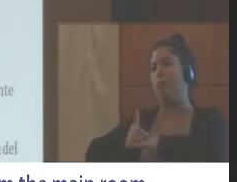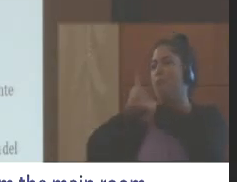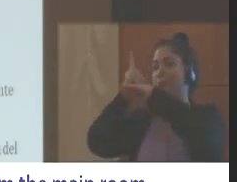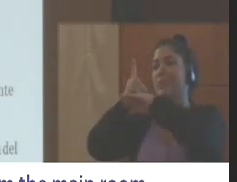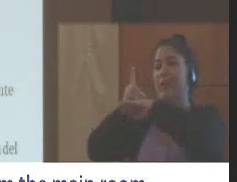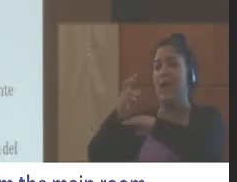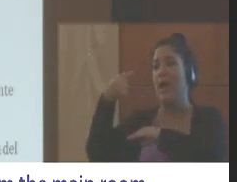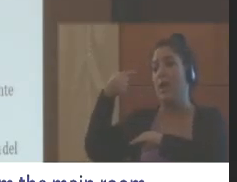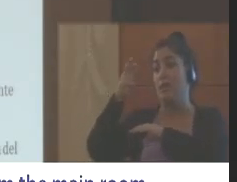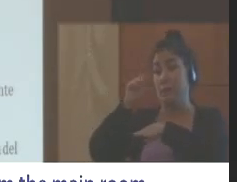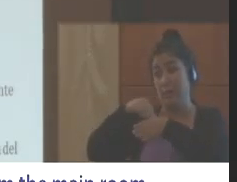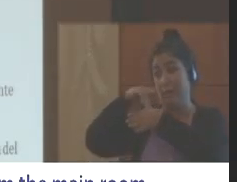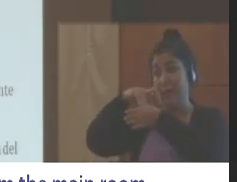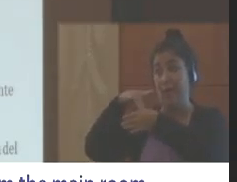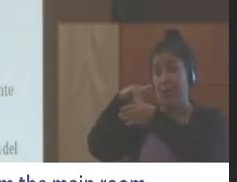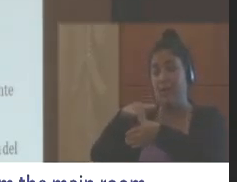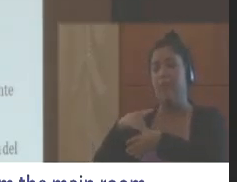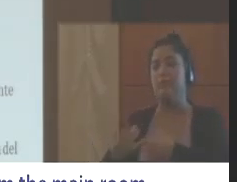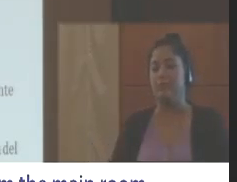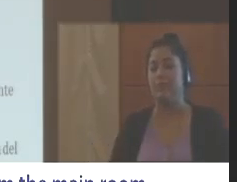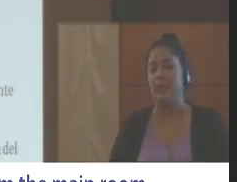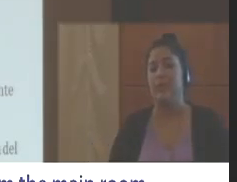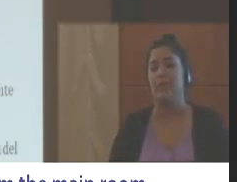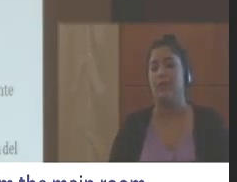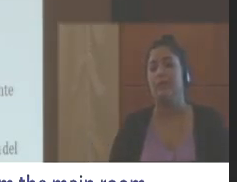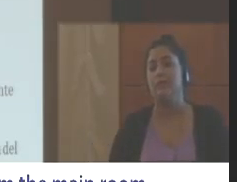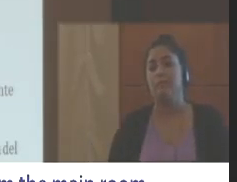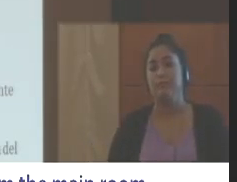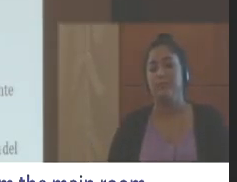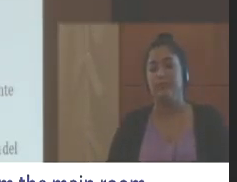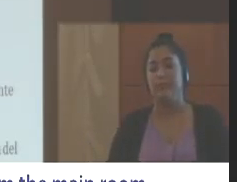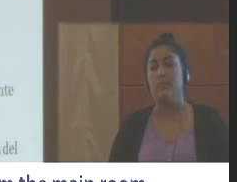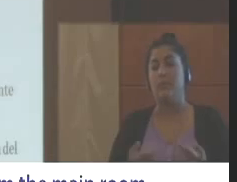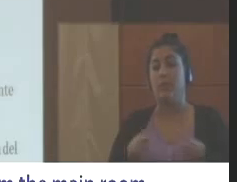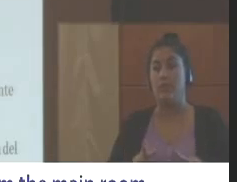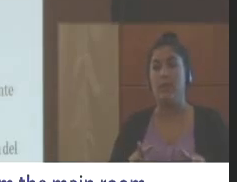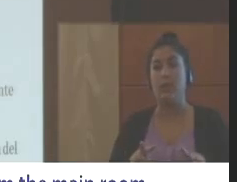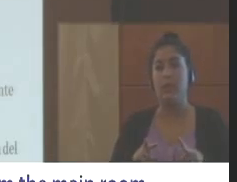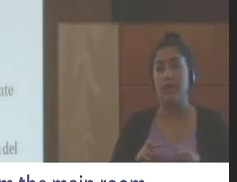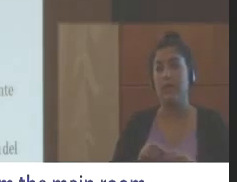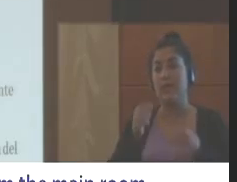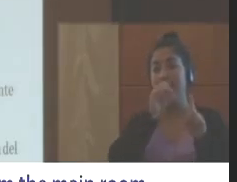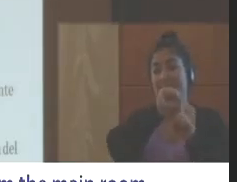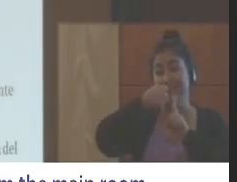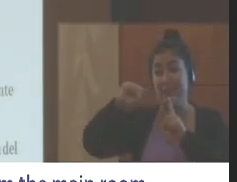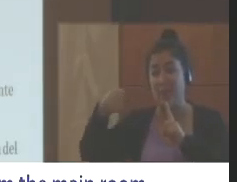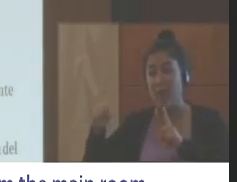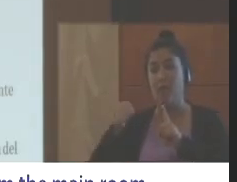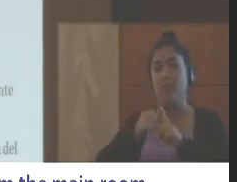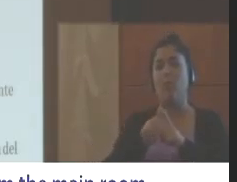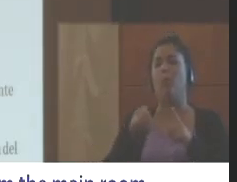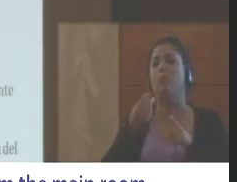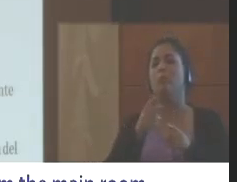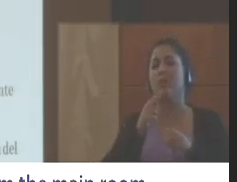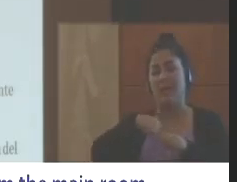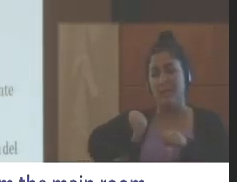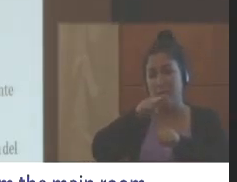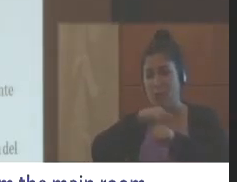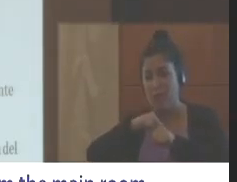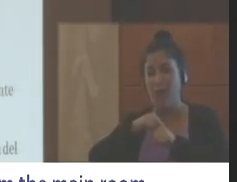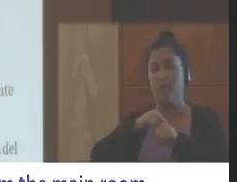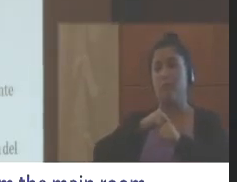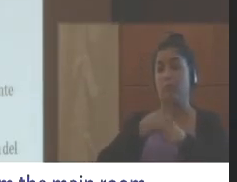directorate and continued implementing in the national system of public investment all of the issues related to